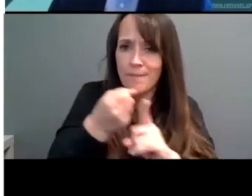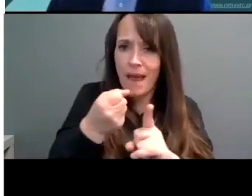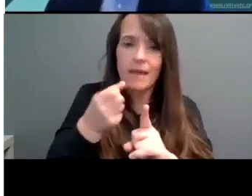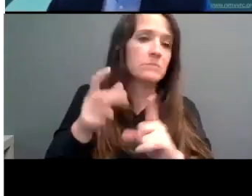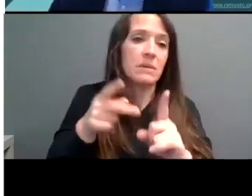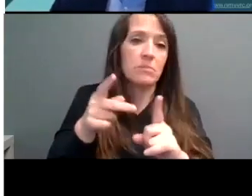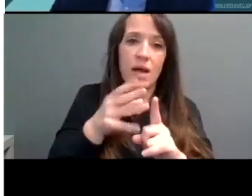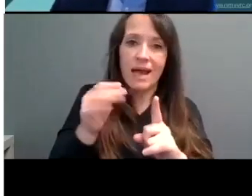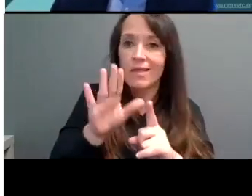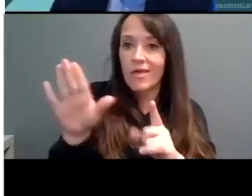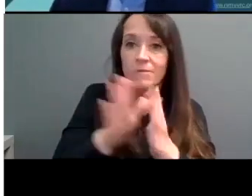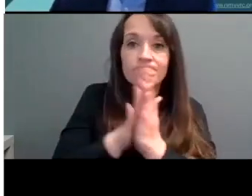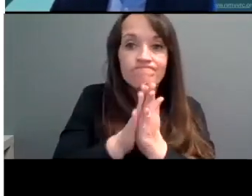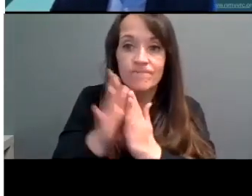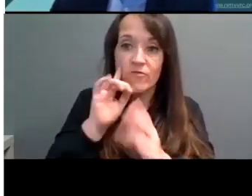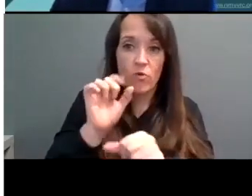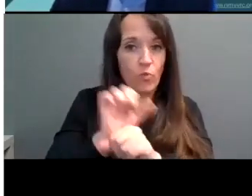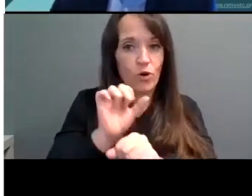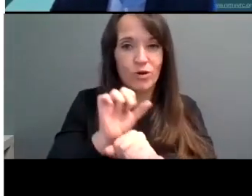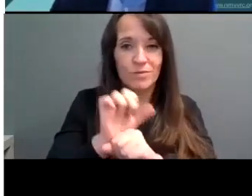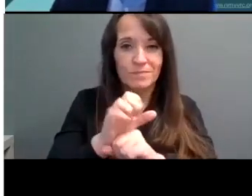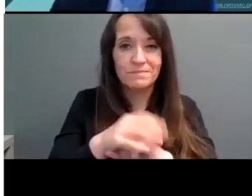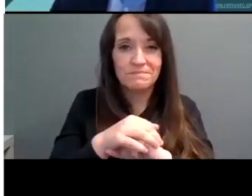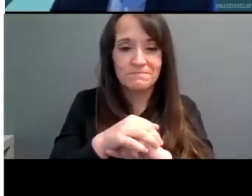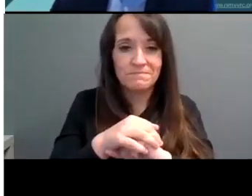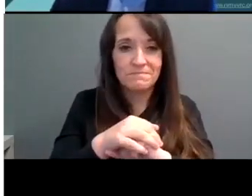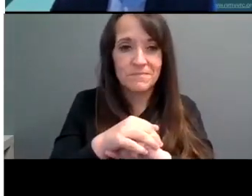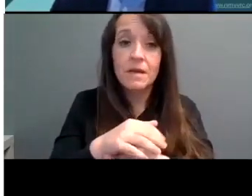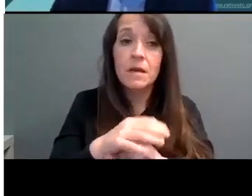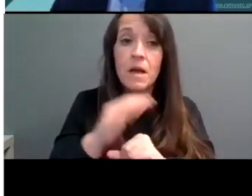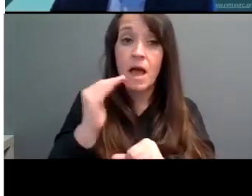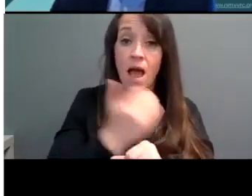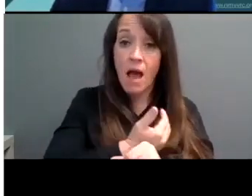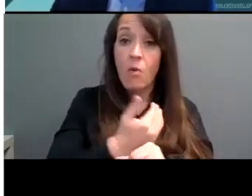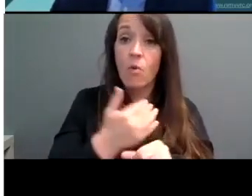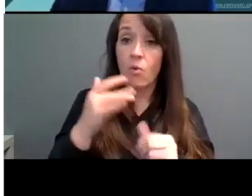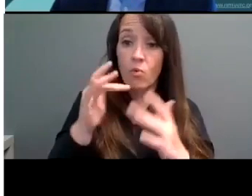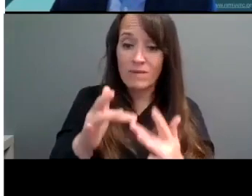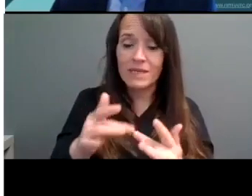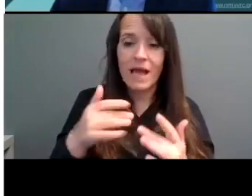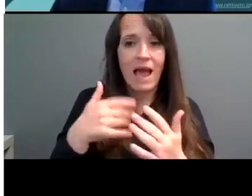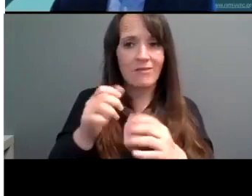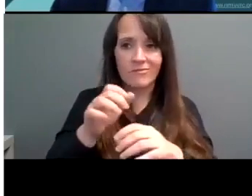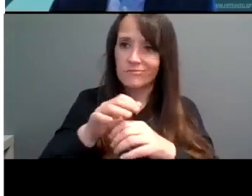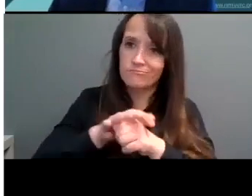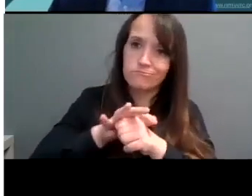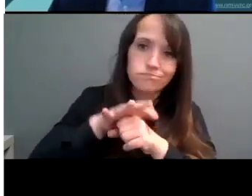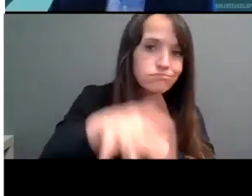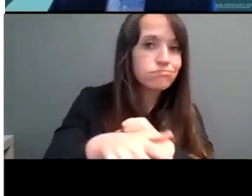So I'm going to try to keep my introductions brief, but visit our website to get more information about our presenters.